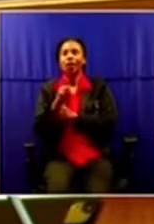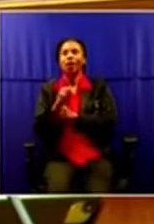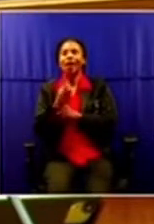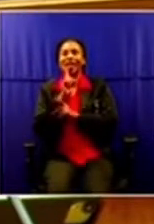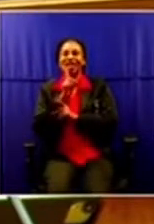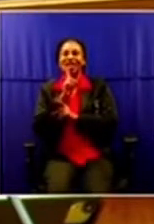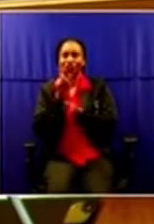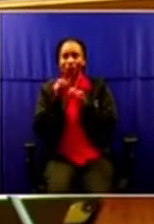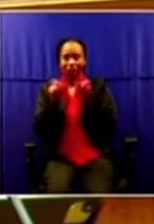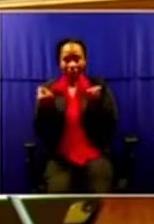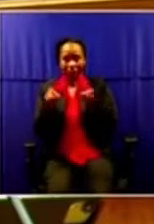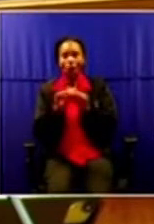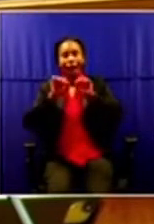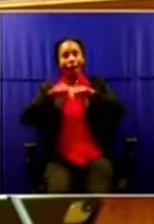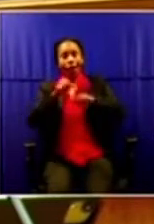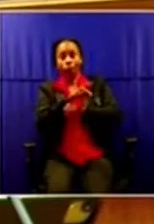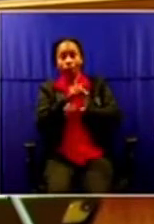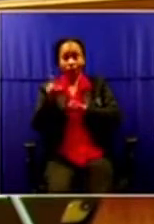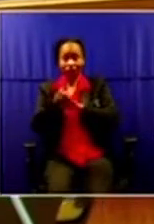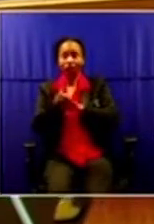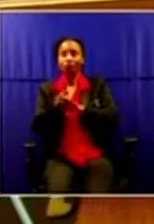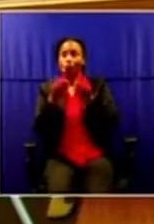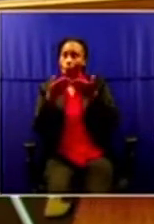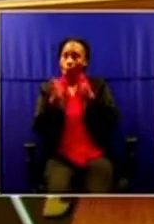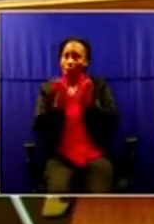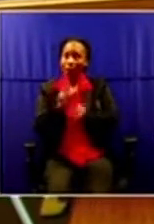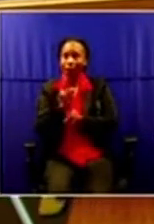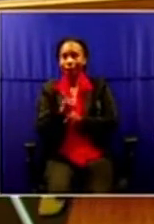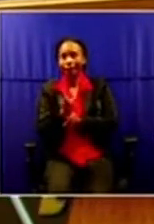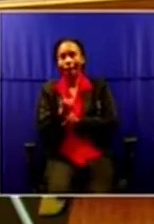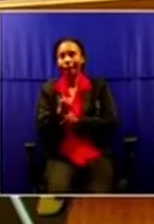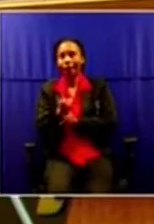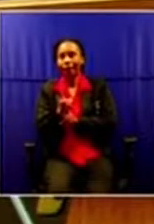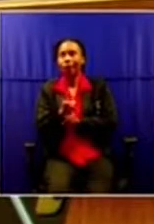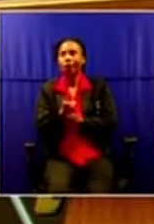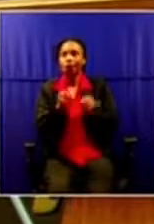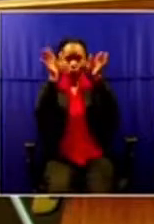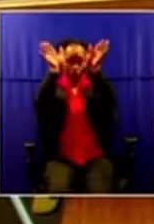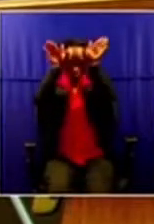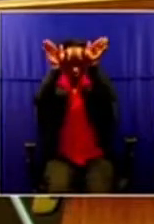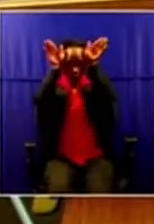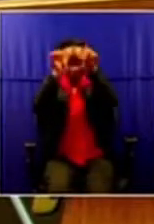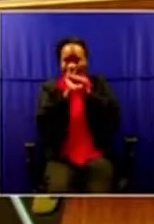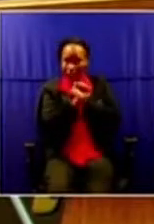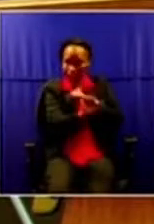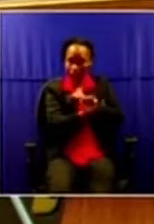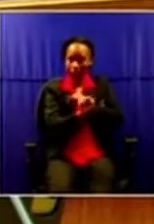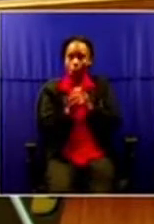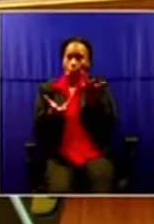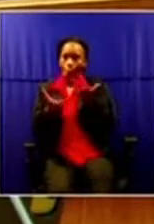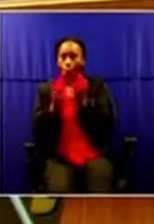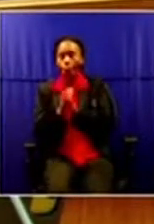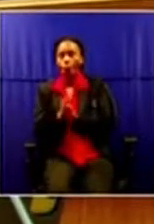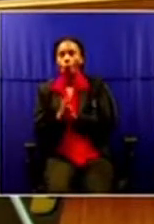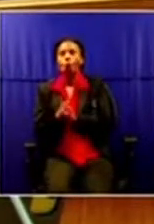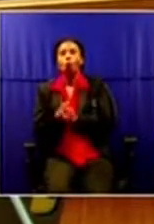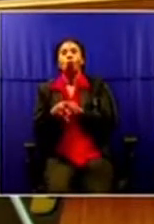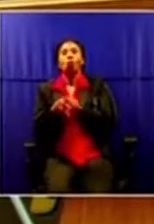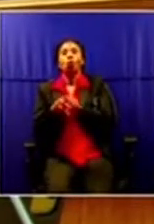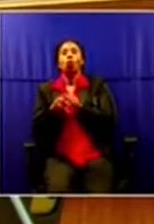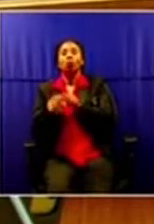to reopen or keep open their early childhood facilities. It is also why